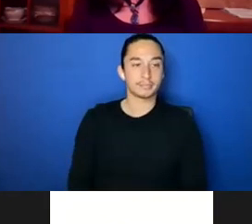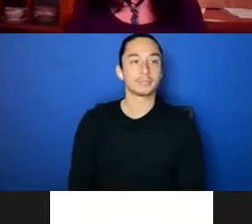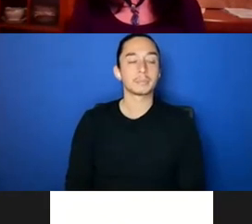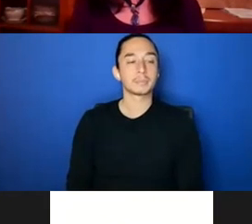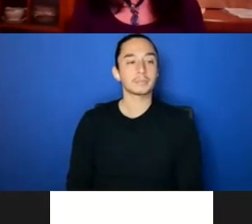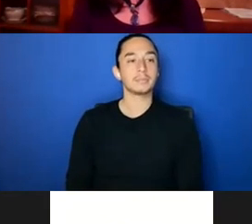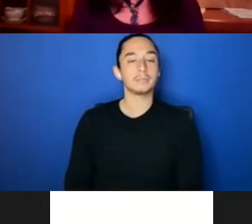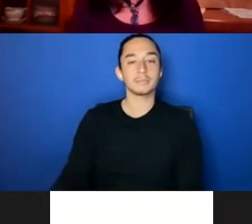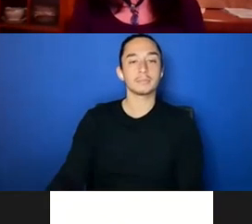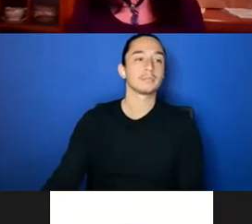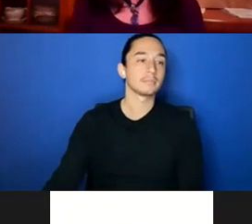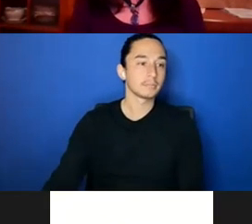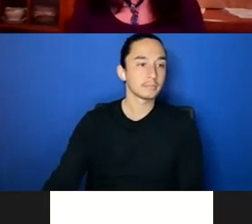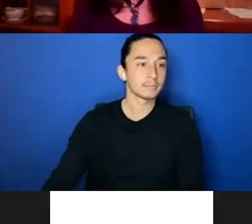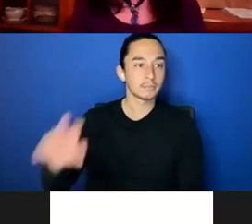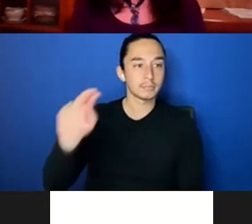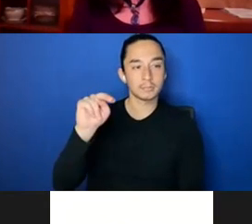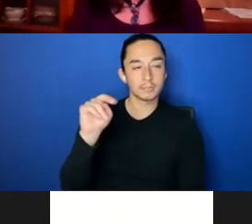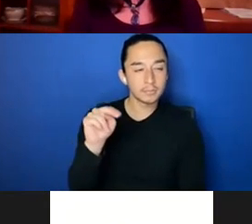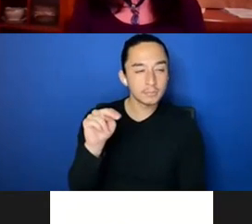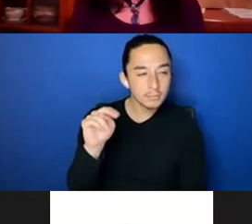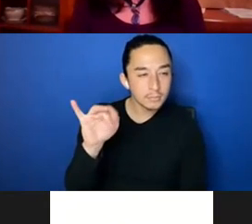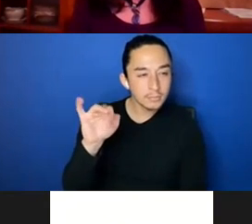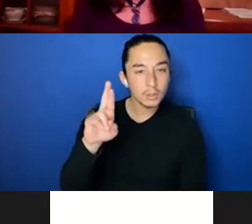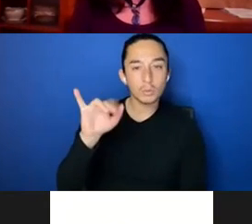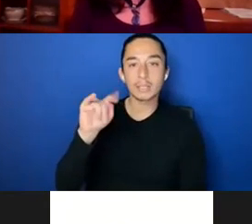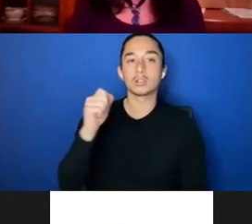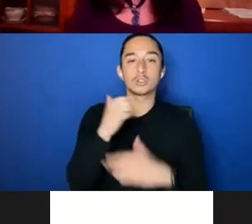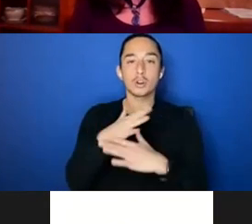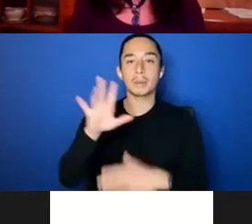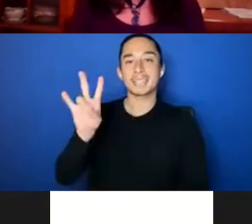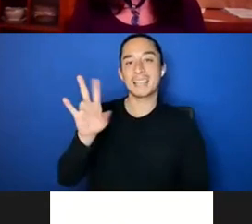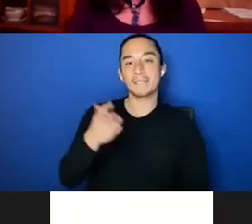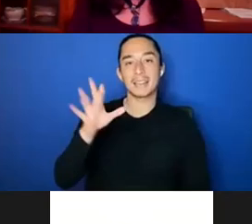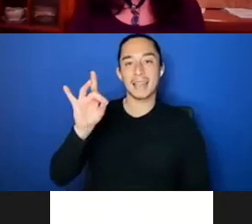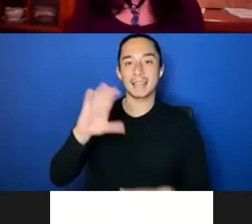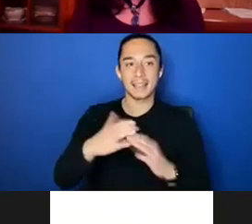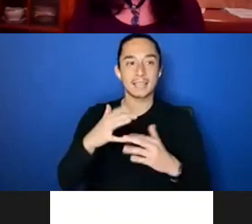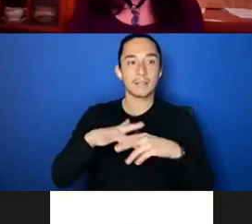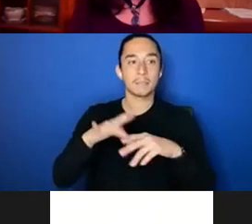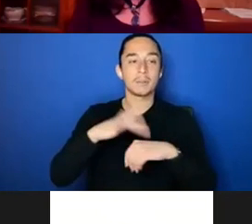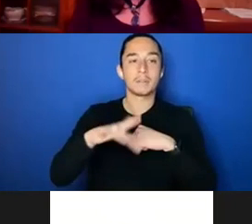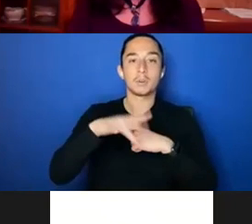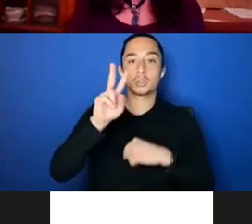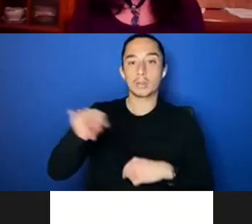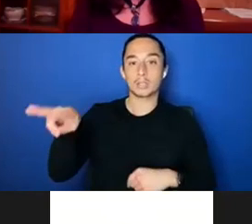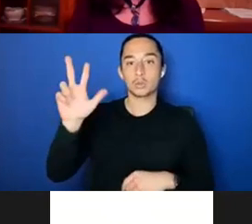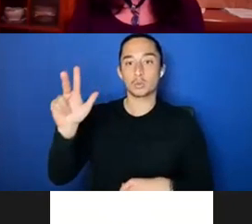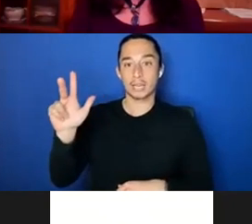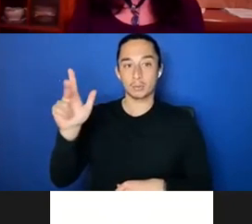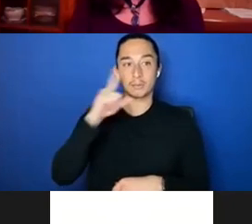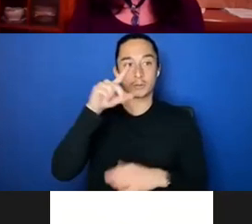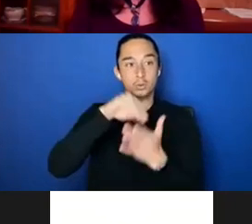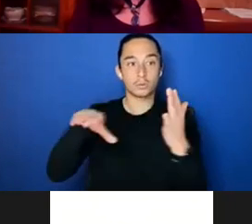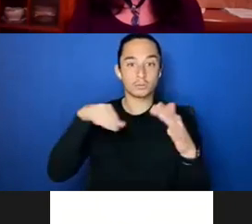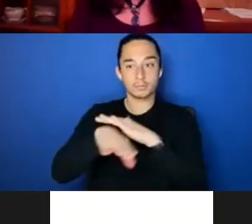So the question, will German 7-8 class be available in 2022-23 for students coming into 9th grade? Will